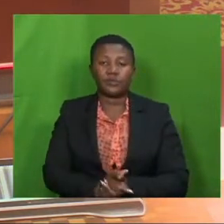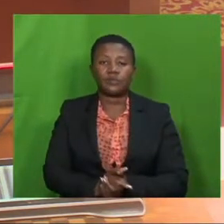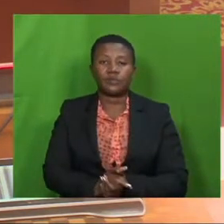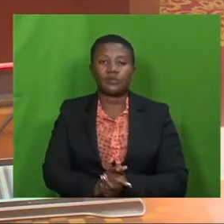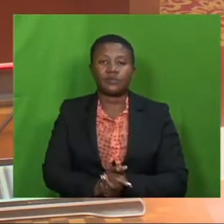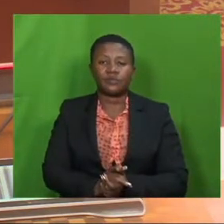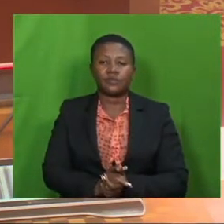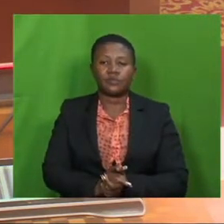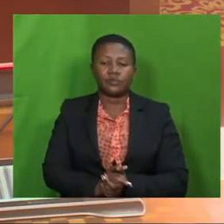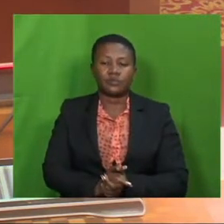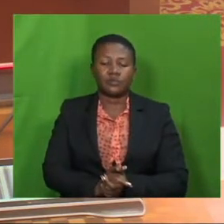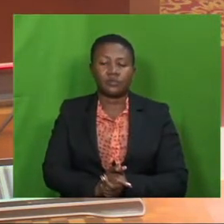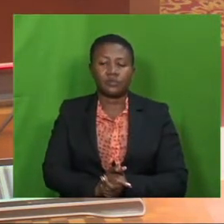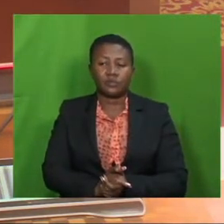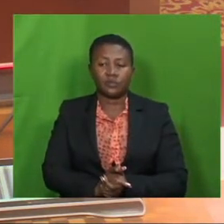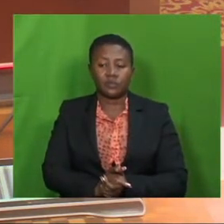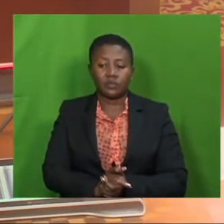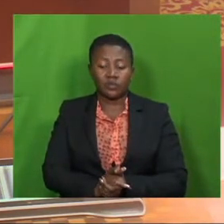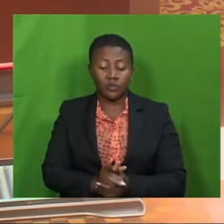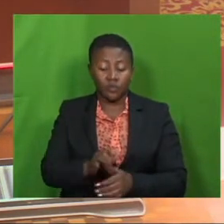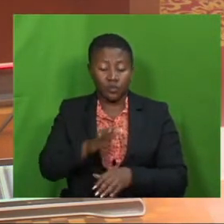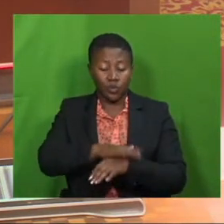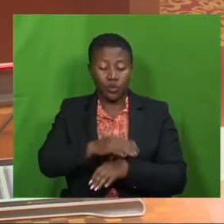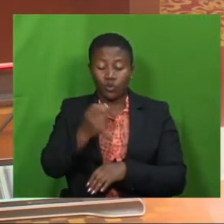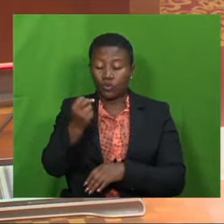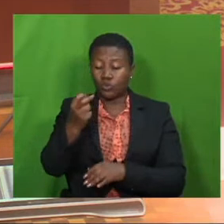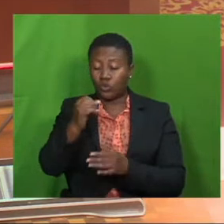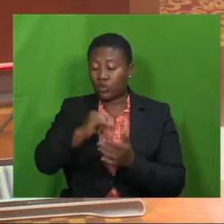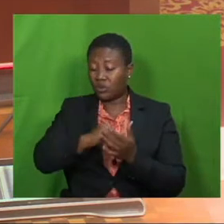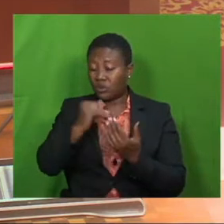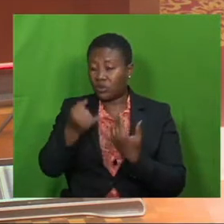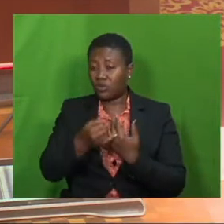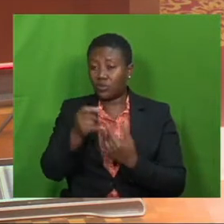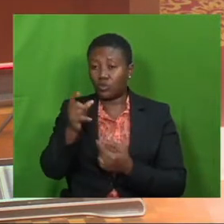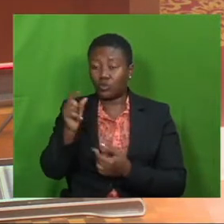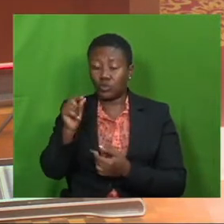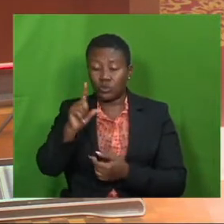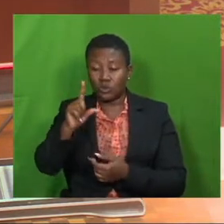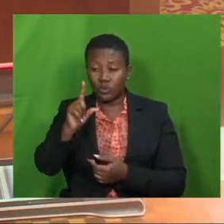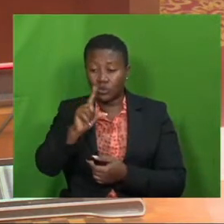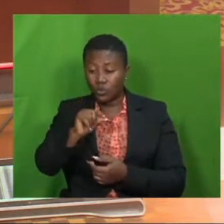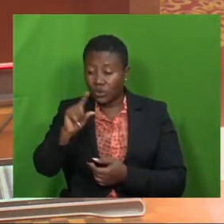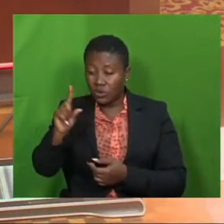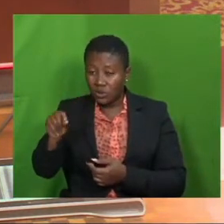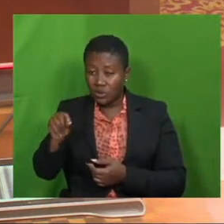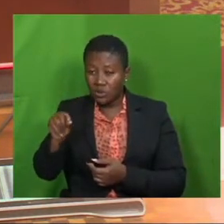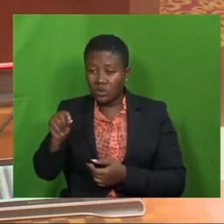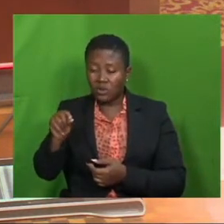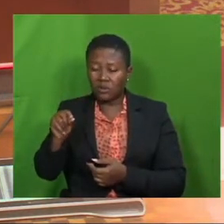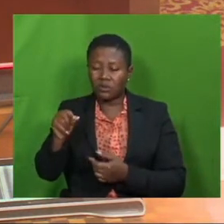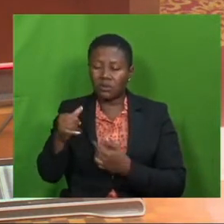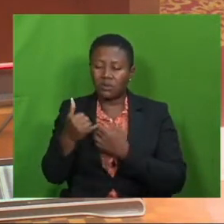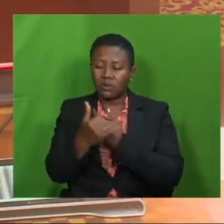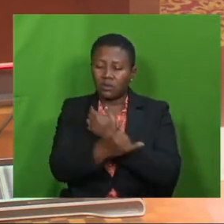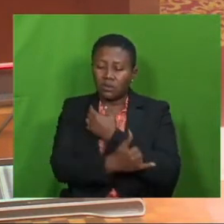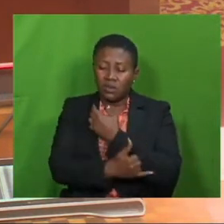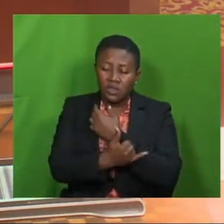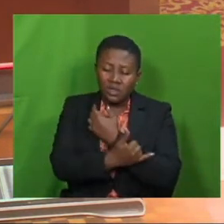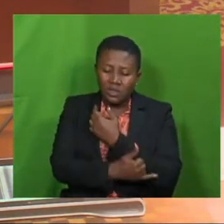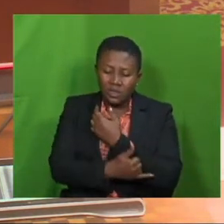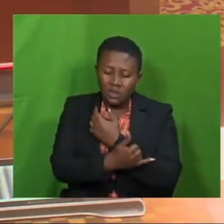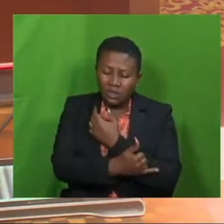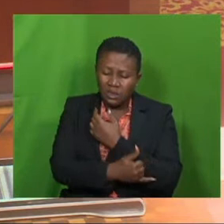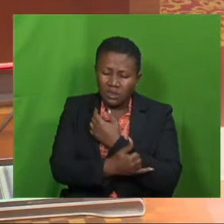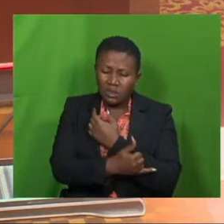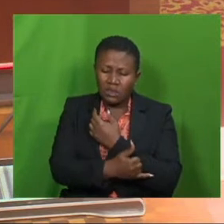Speaker, on the 12th of January 2020, the country was hit with the devastating news of a huge